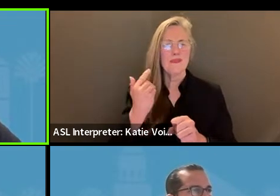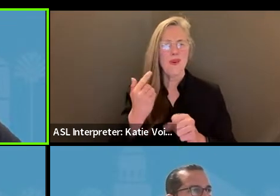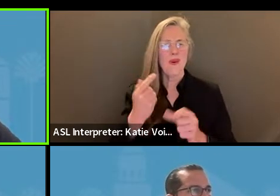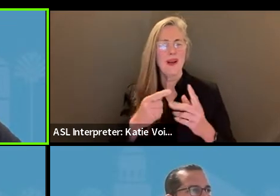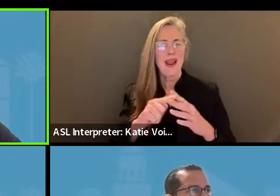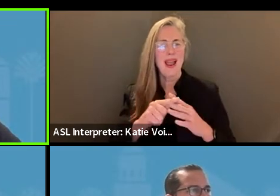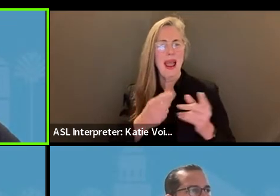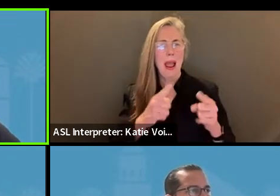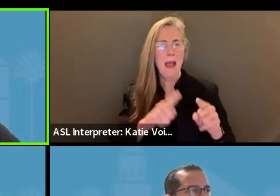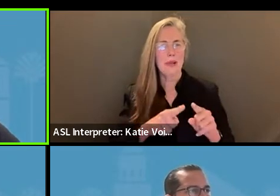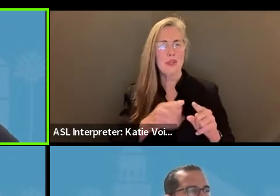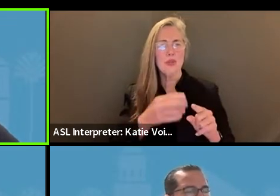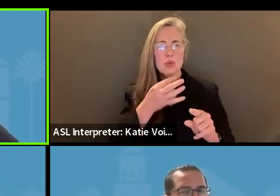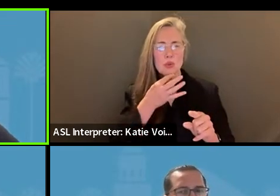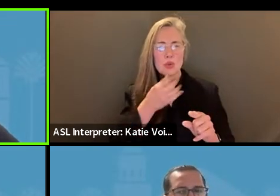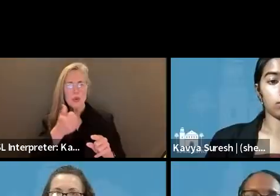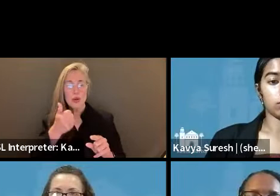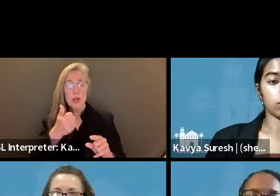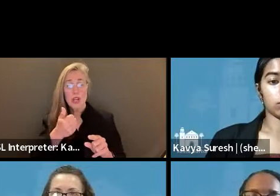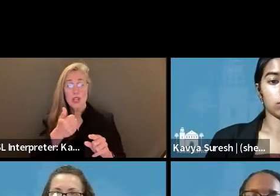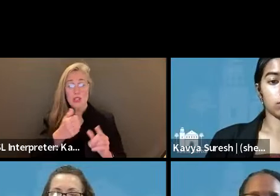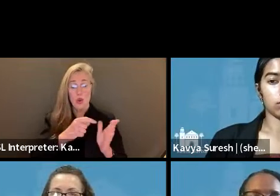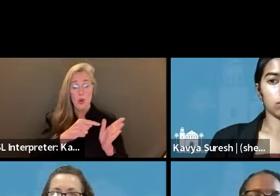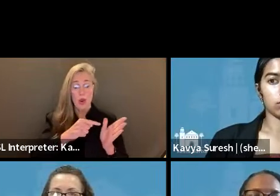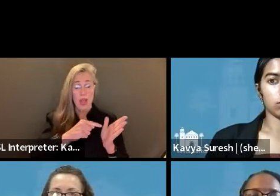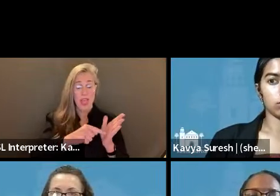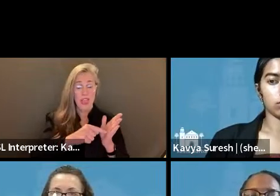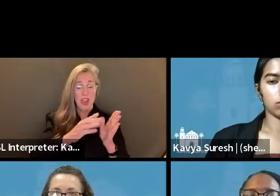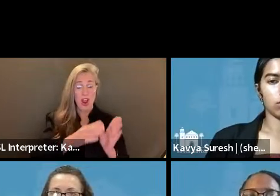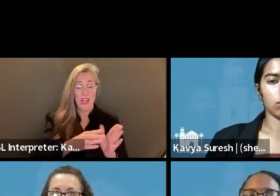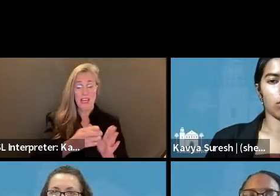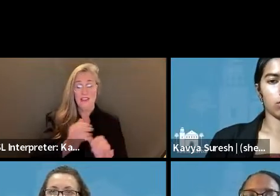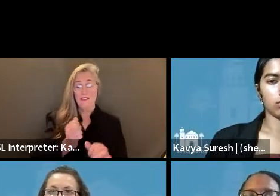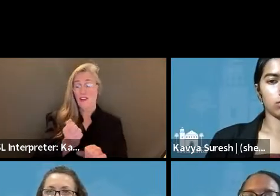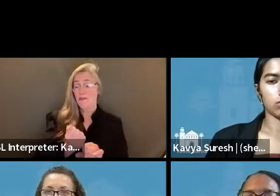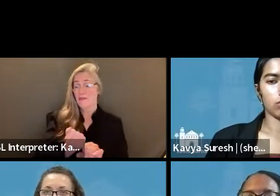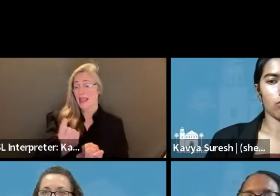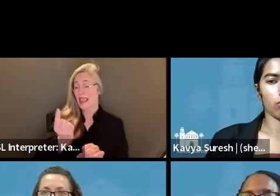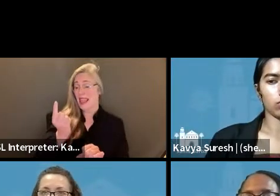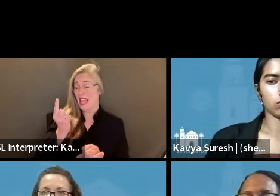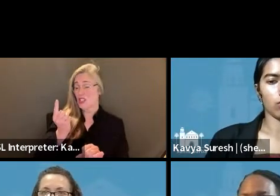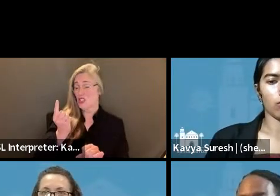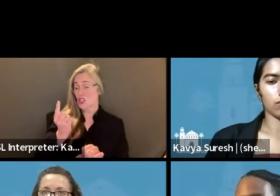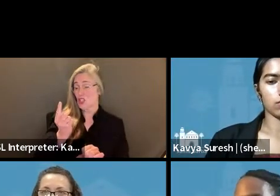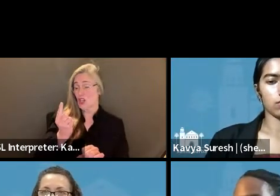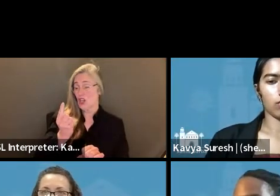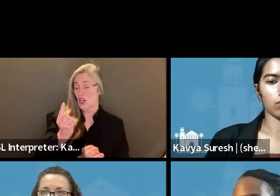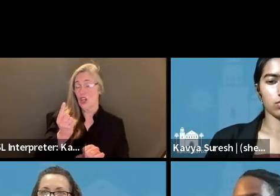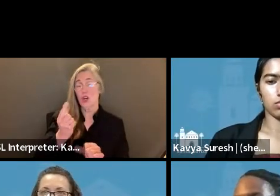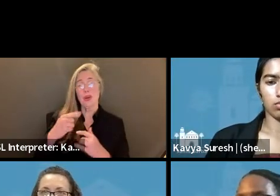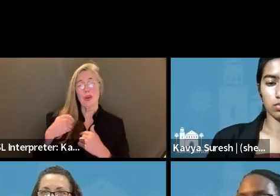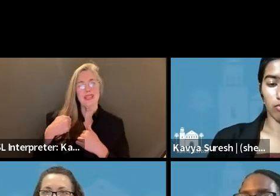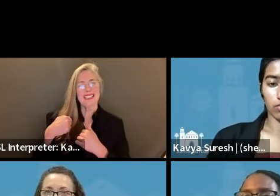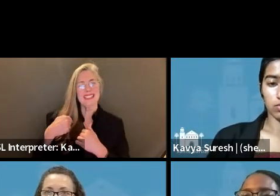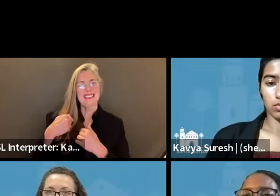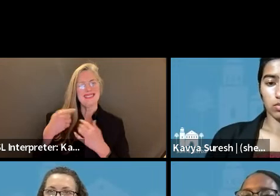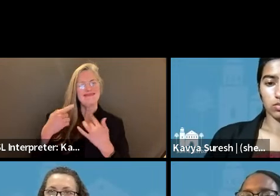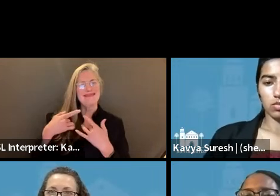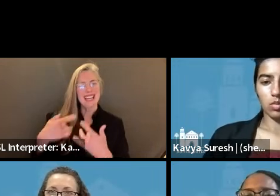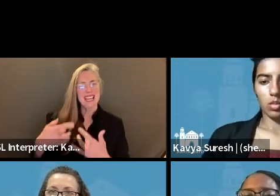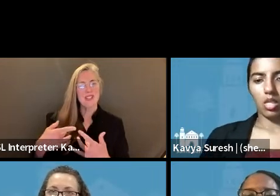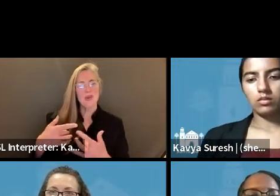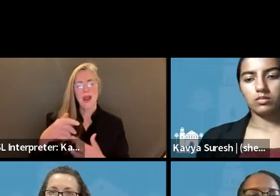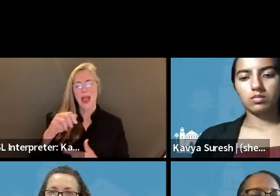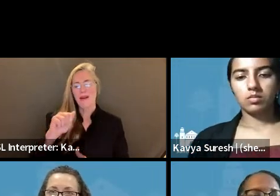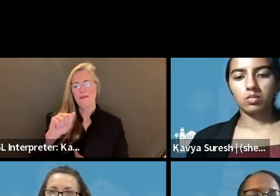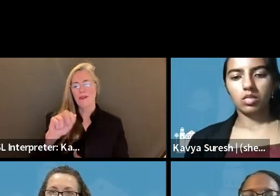the audit that goes through the end of last year. And normally we would have an audit completed by December. Oh, there he is. There's Mr.